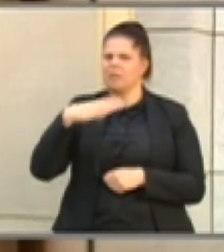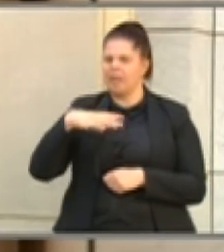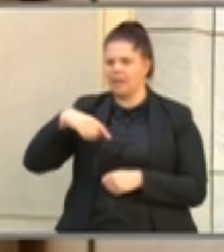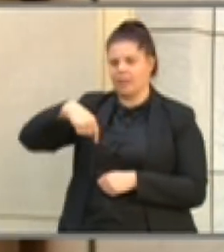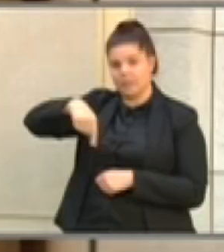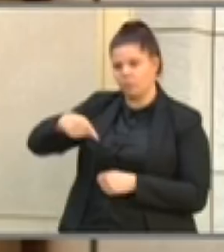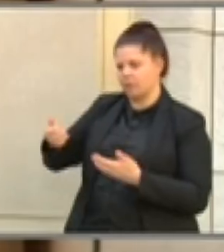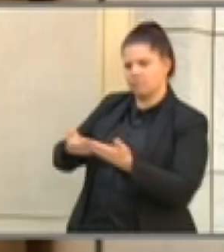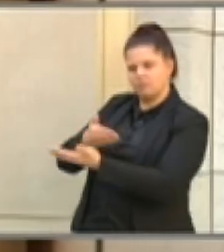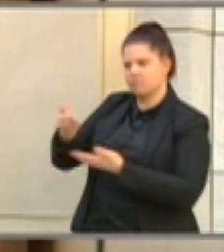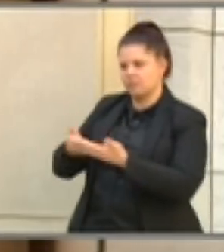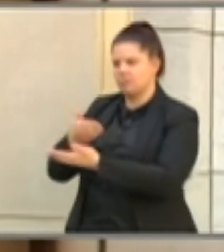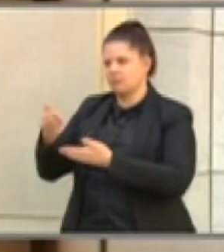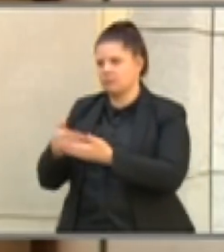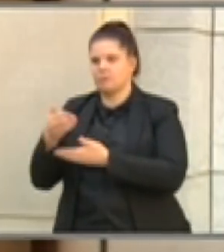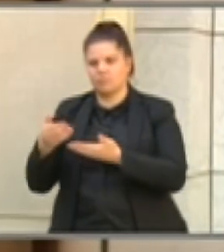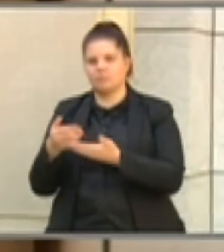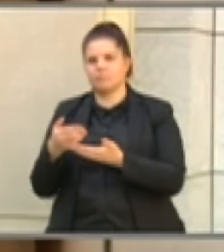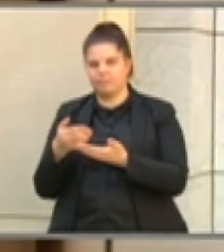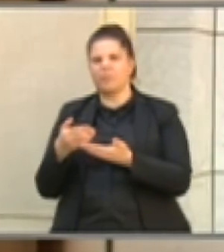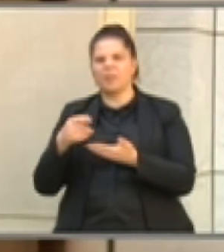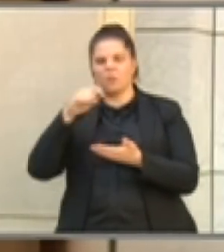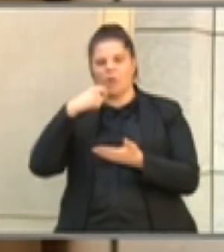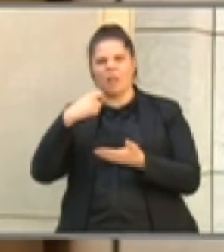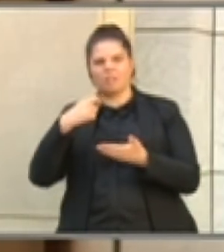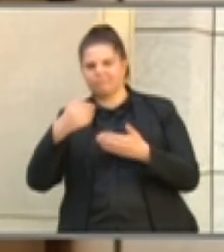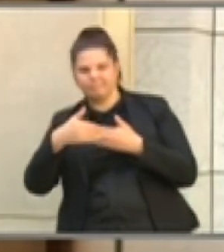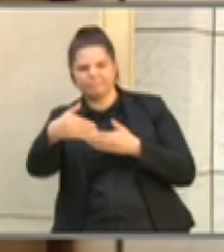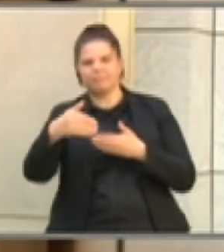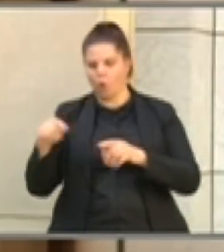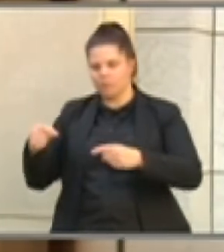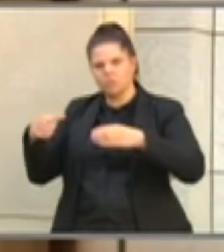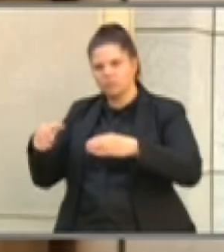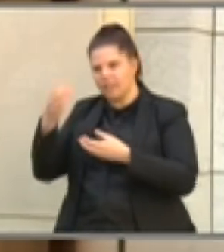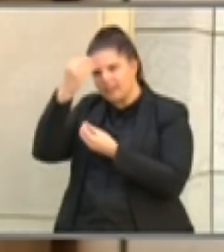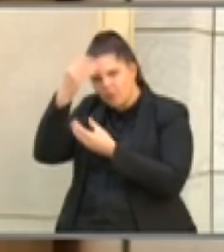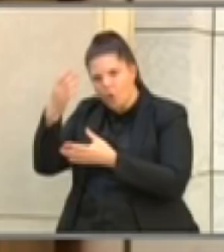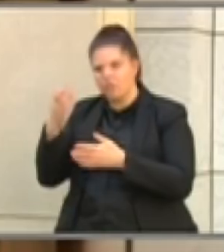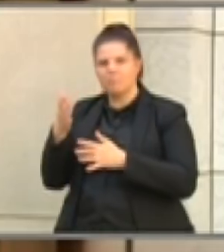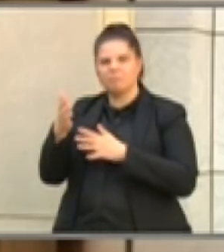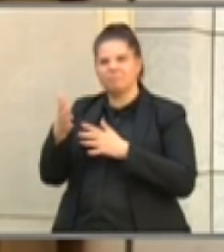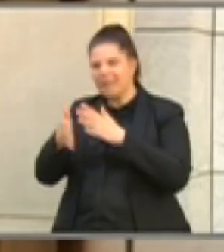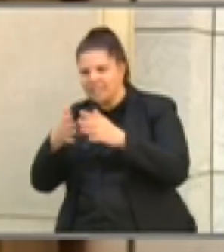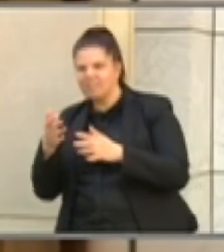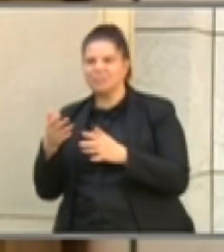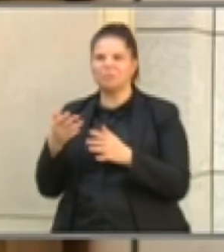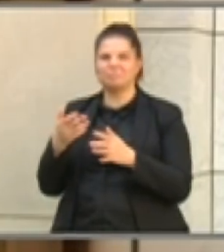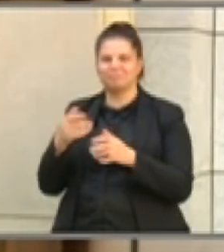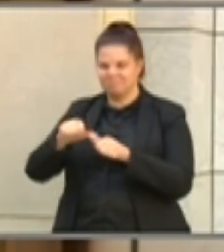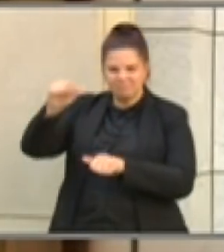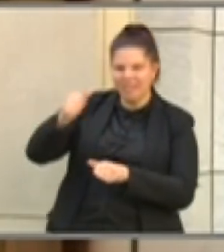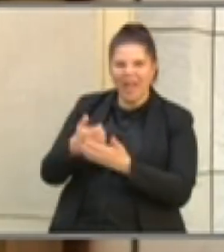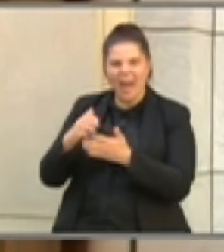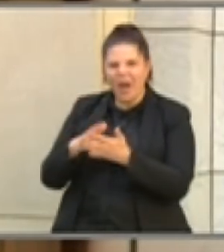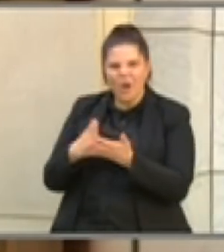to draft, and to ensure that we can properly brief the opposition on the meaning and on the measures that will